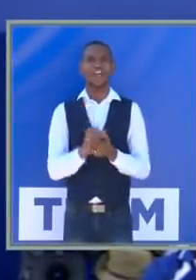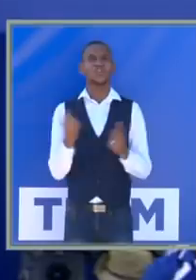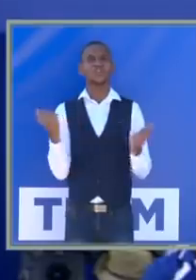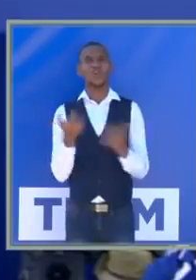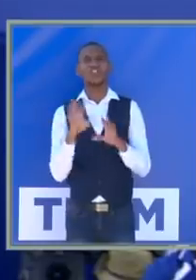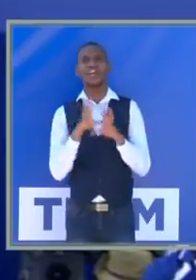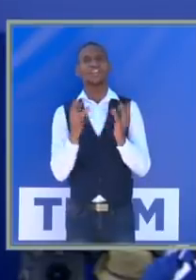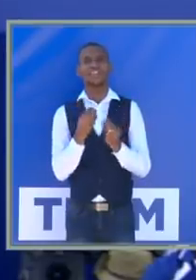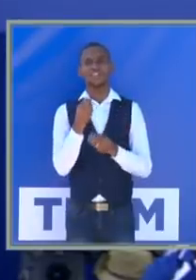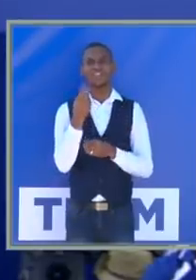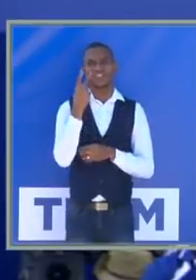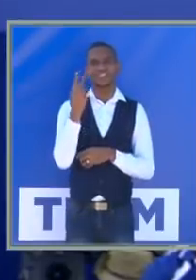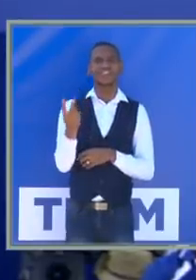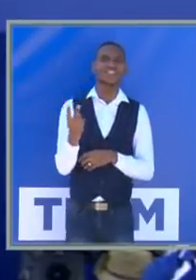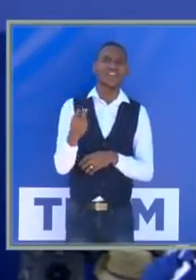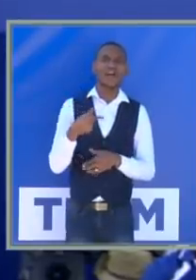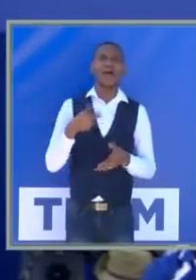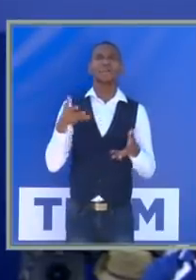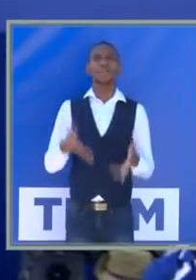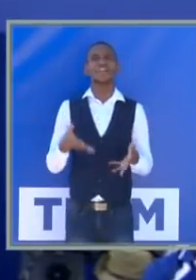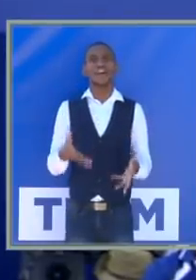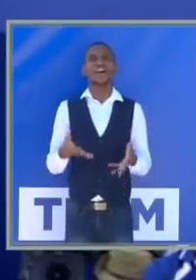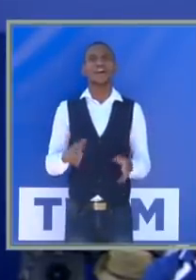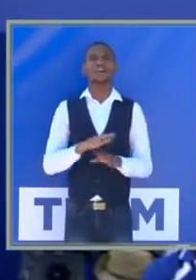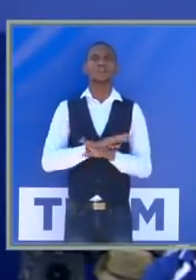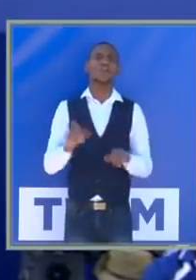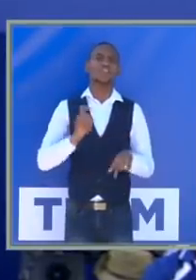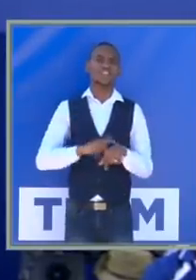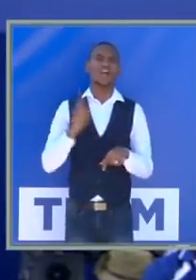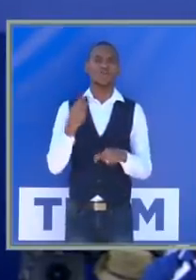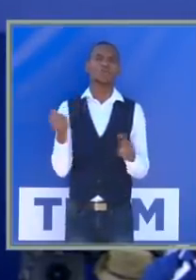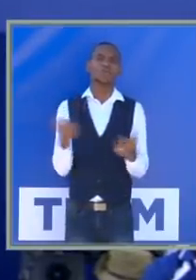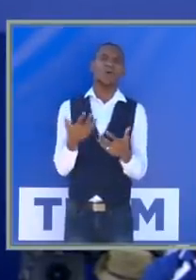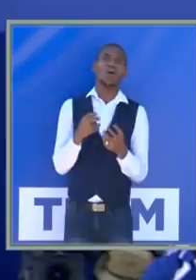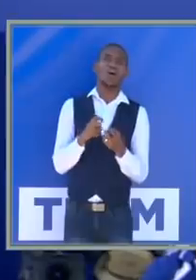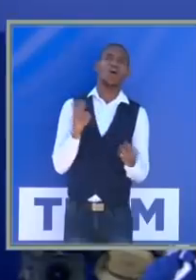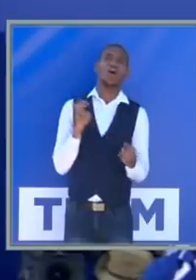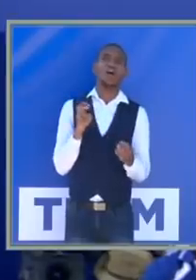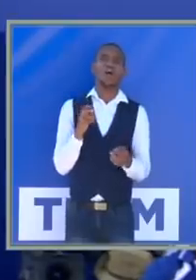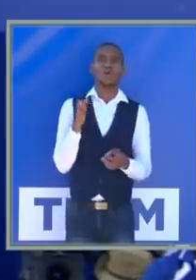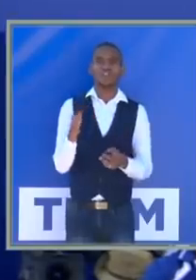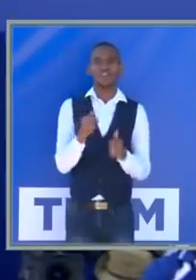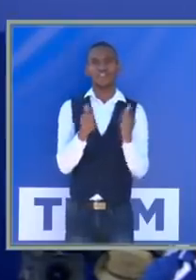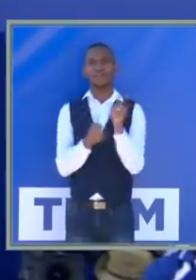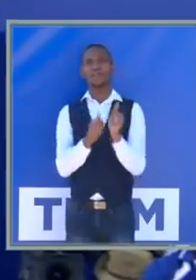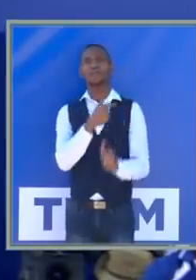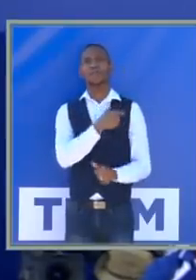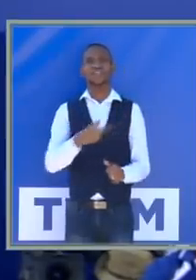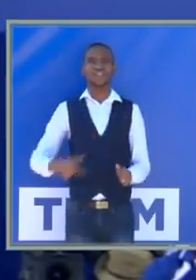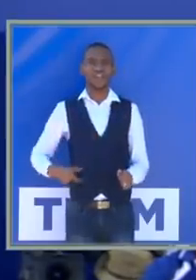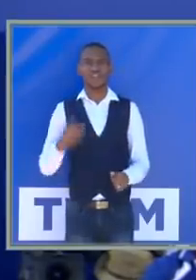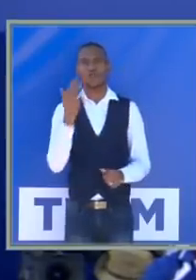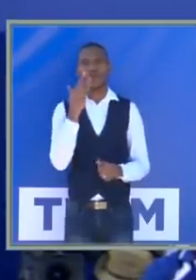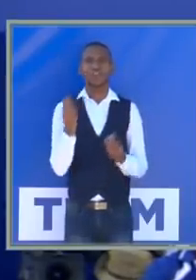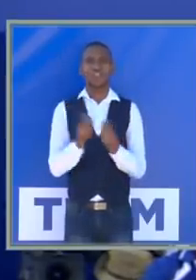everything he sees. I am here to say it's not time for a shock. He was there as deputy president when things were